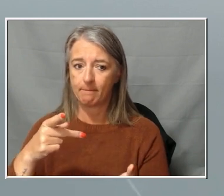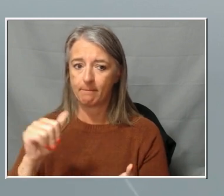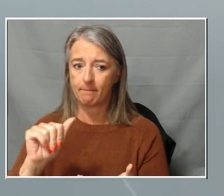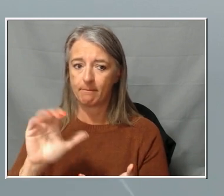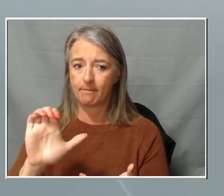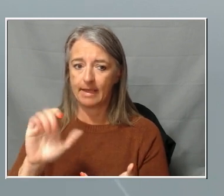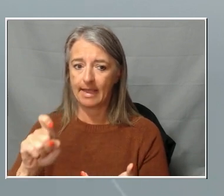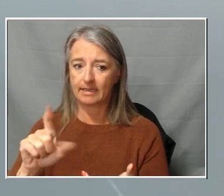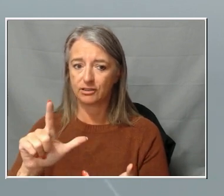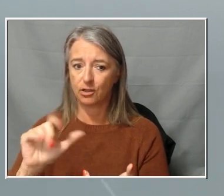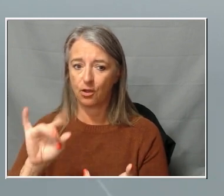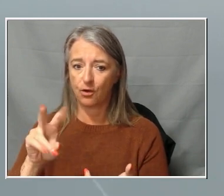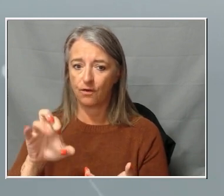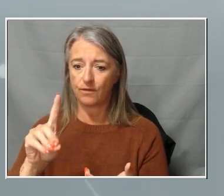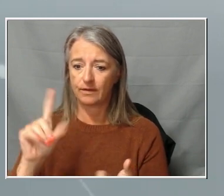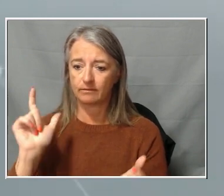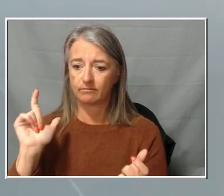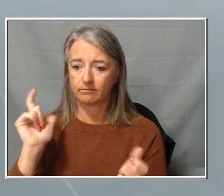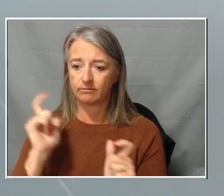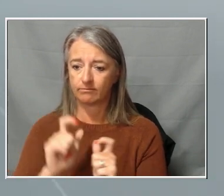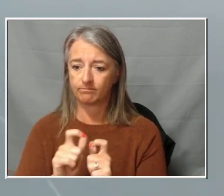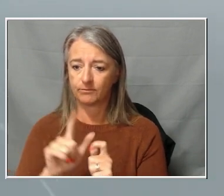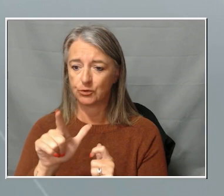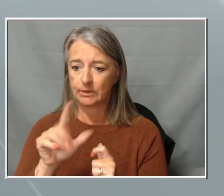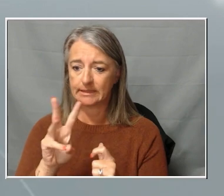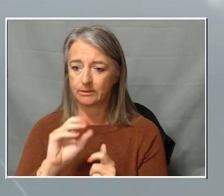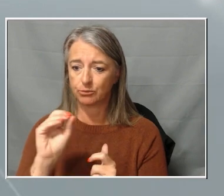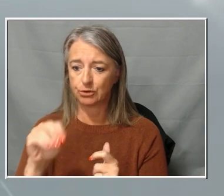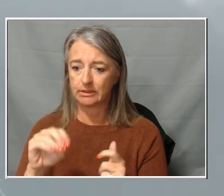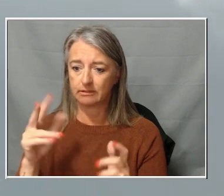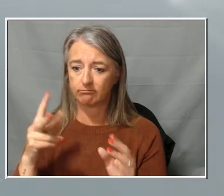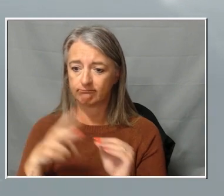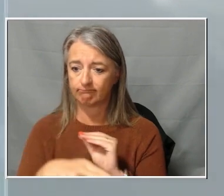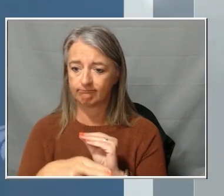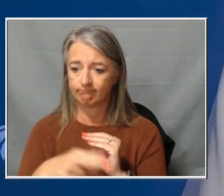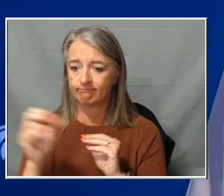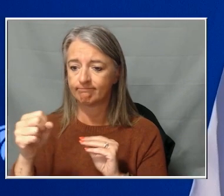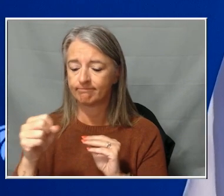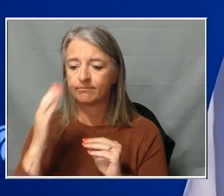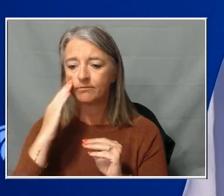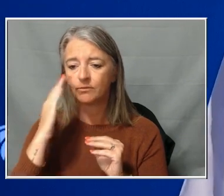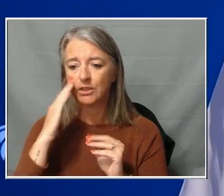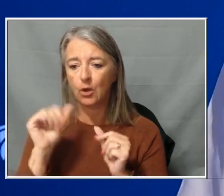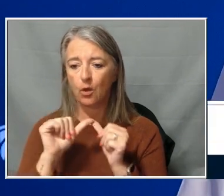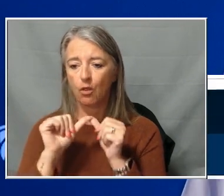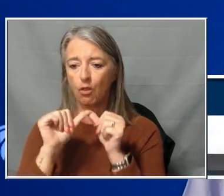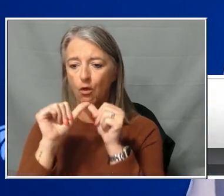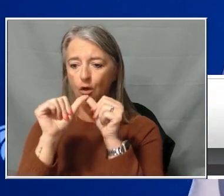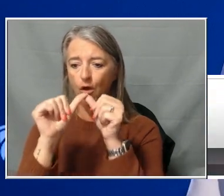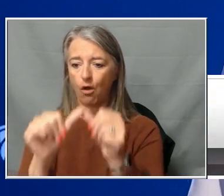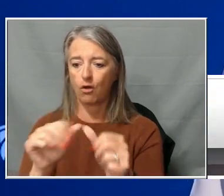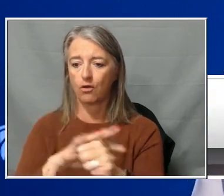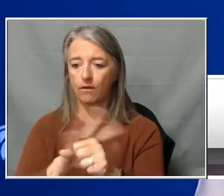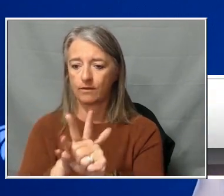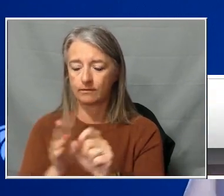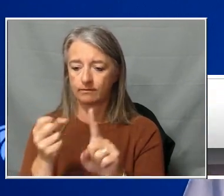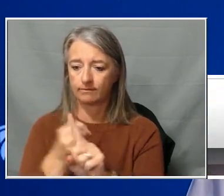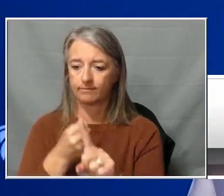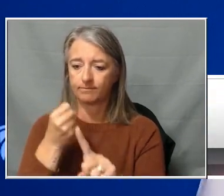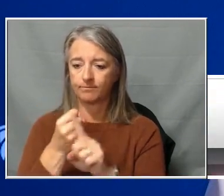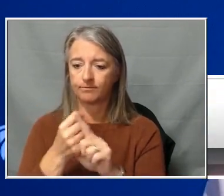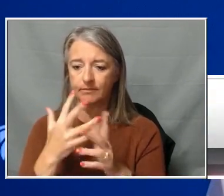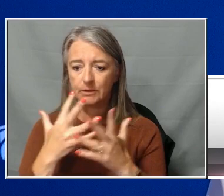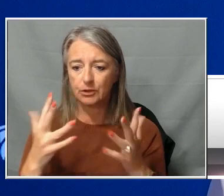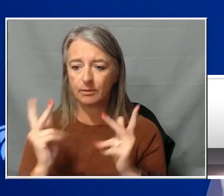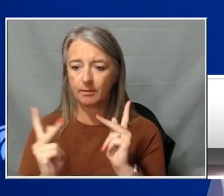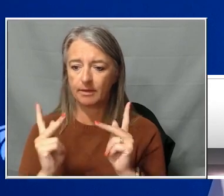by 26%. Your thoughts? Yeah, no, I think this is good. We know that long COVID does affect so many people, even after